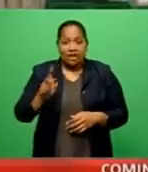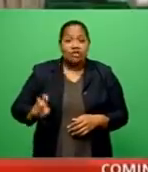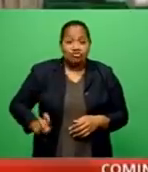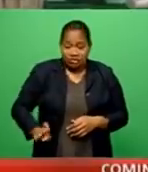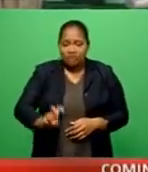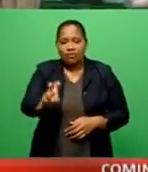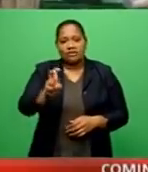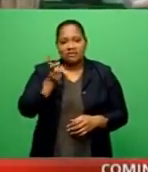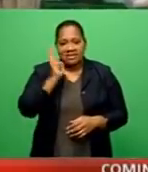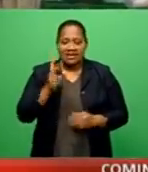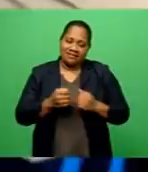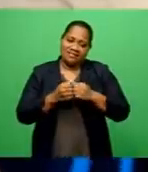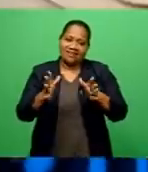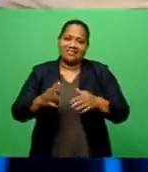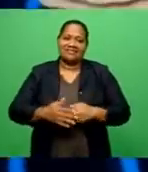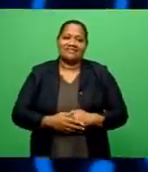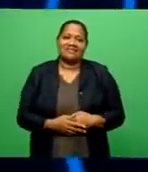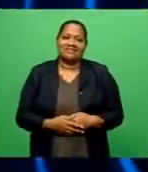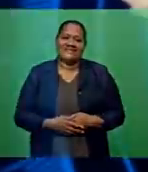the roads.